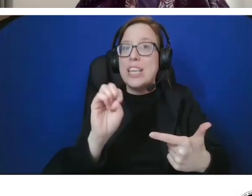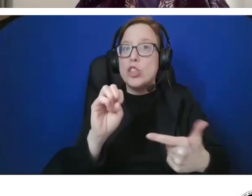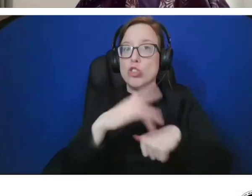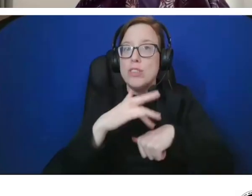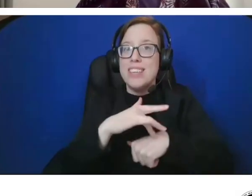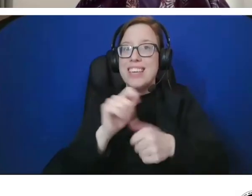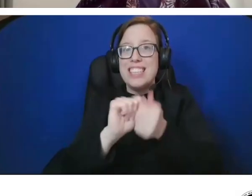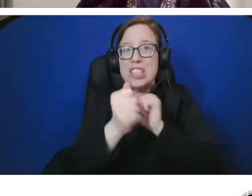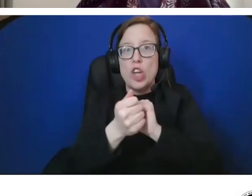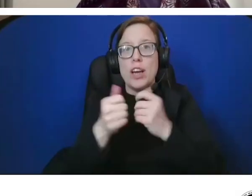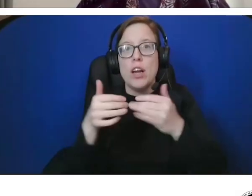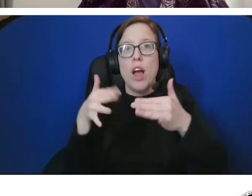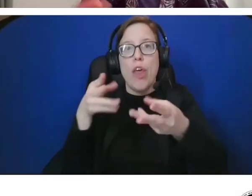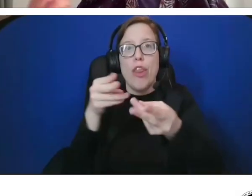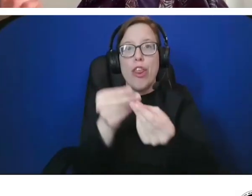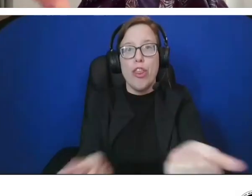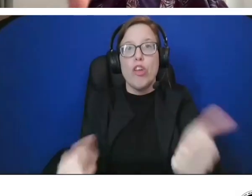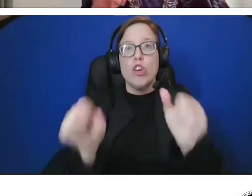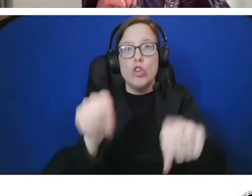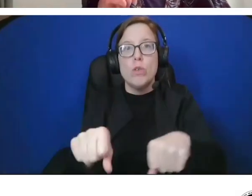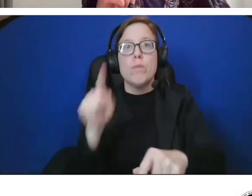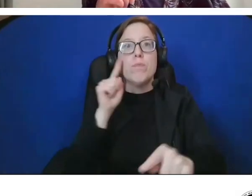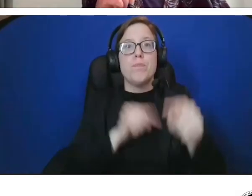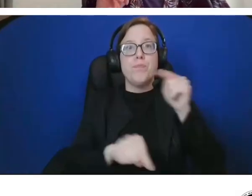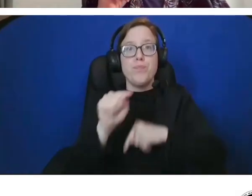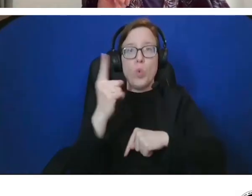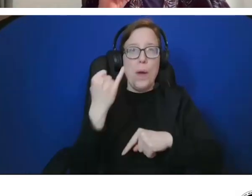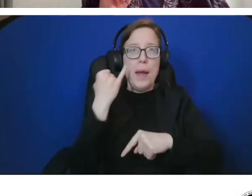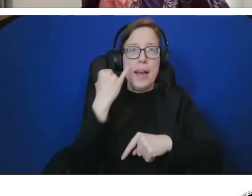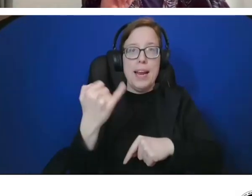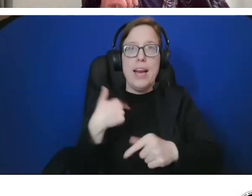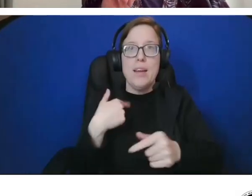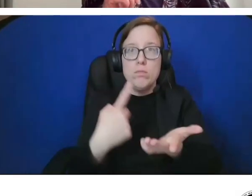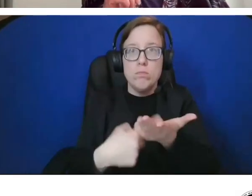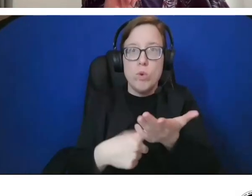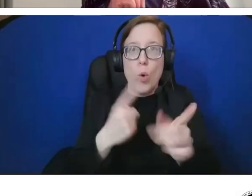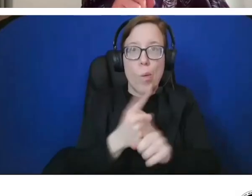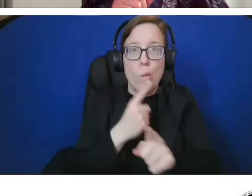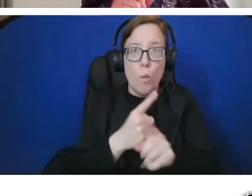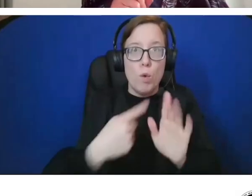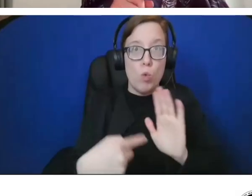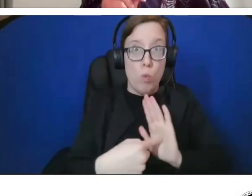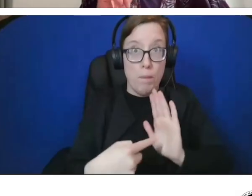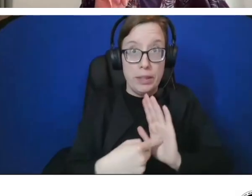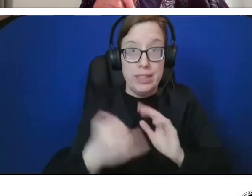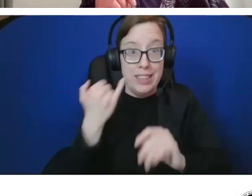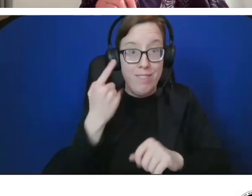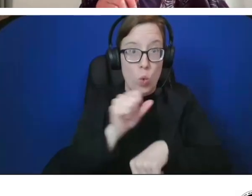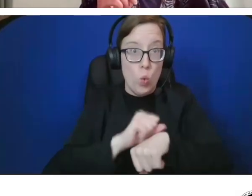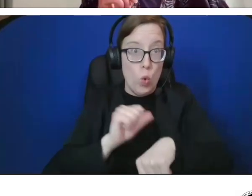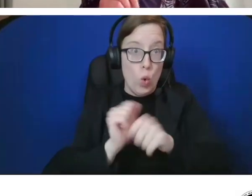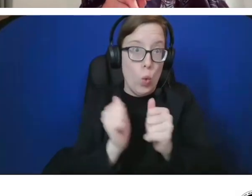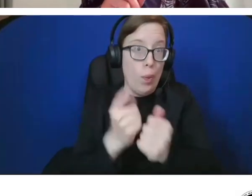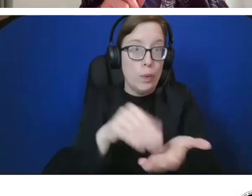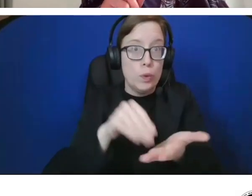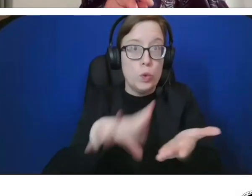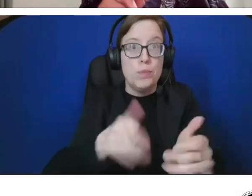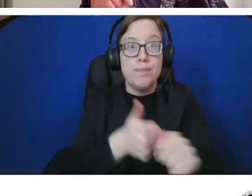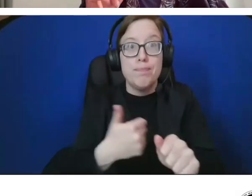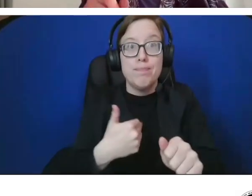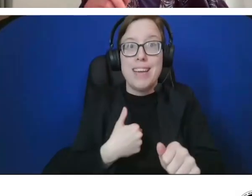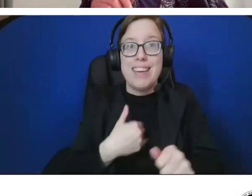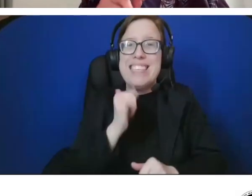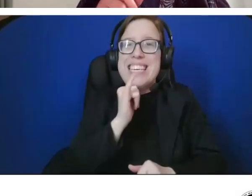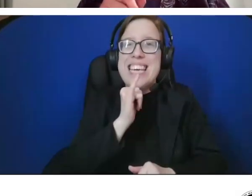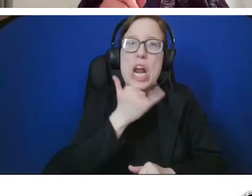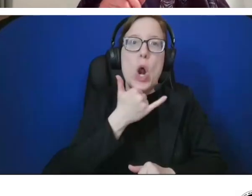use. They change over time. I want to go back to an idea as I'm talking about appropriate representations. If you're working with a student who